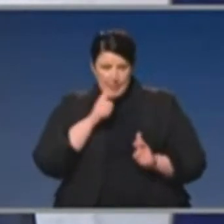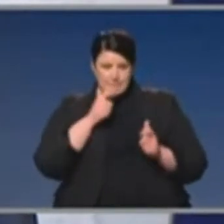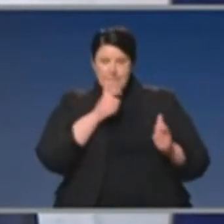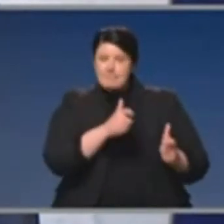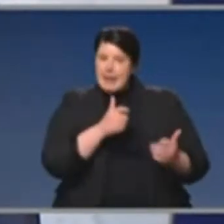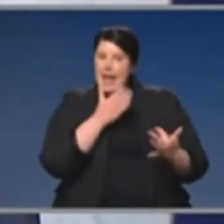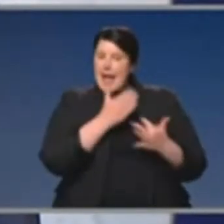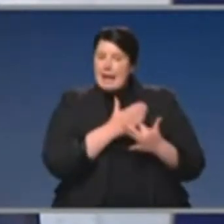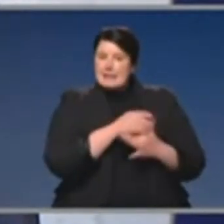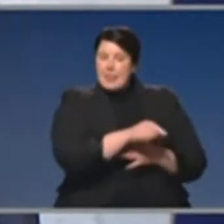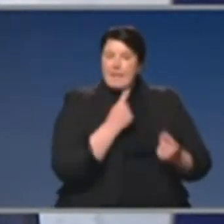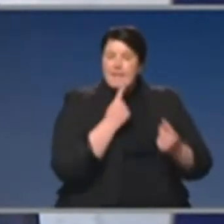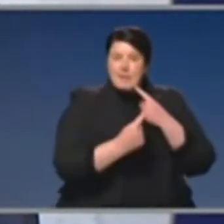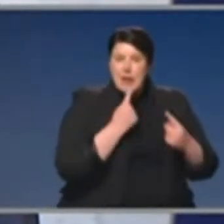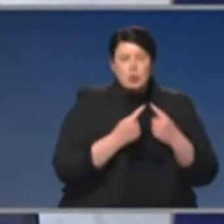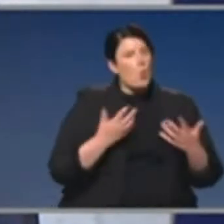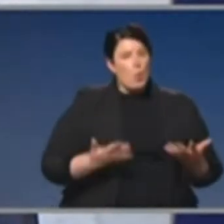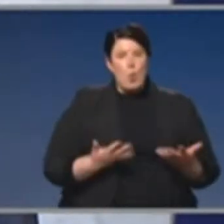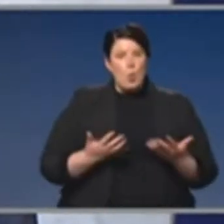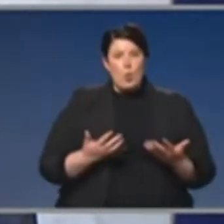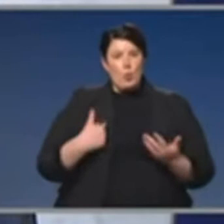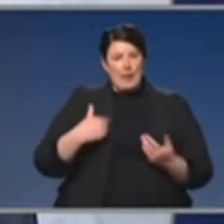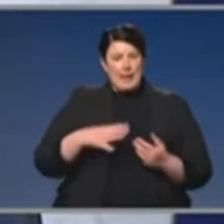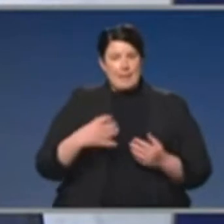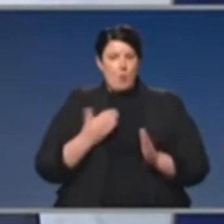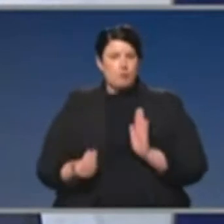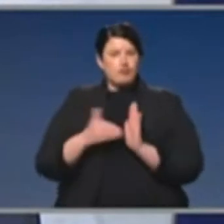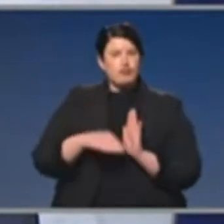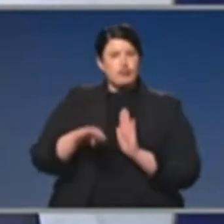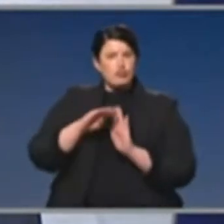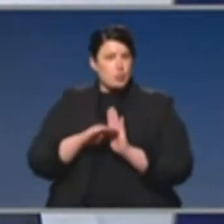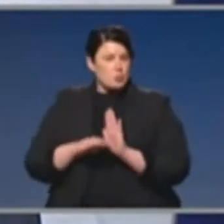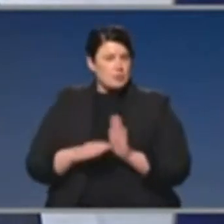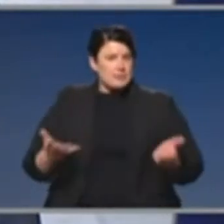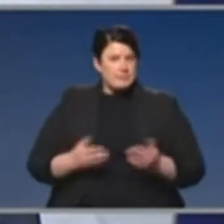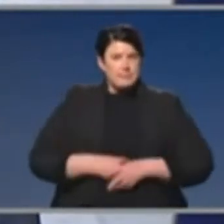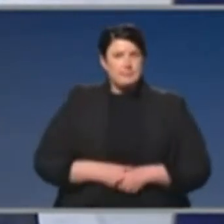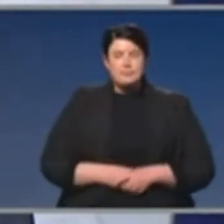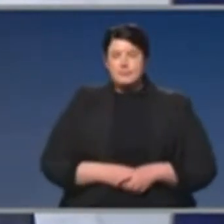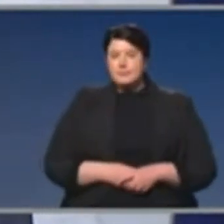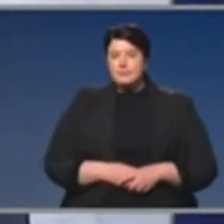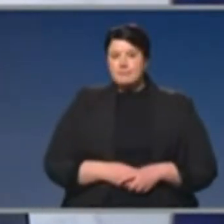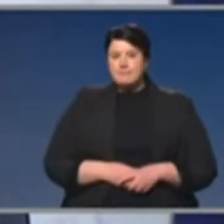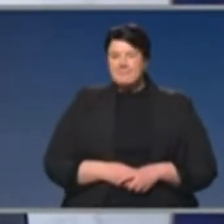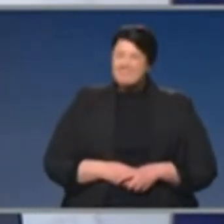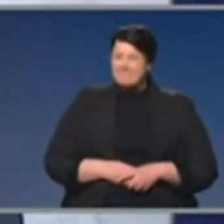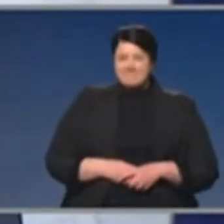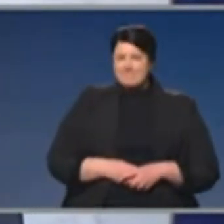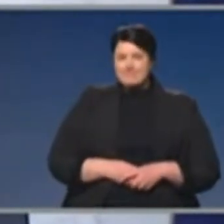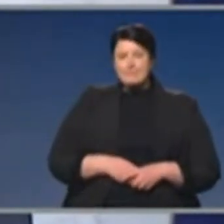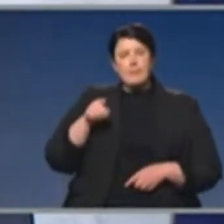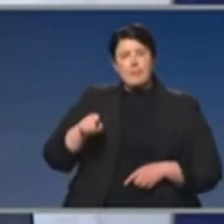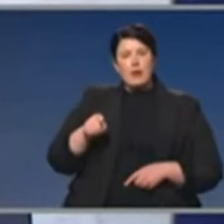kind of access at that initial stage, or do we potentially need more? No, they don't. And I mean, Attorney General